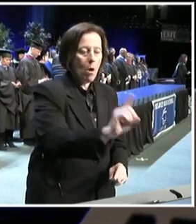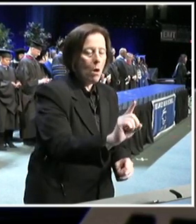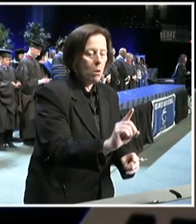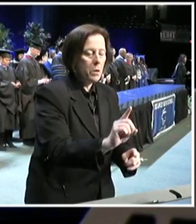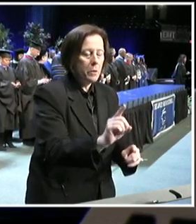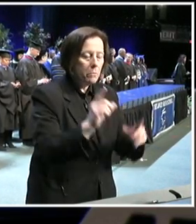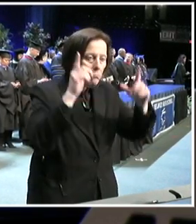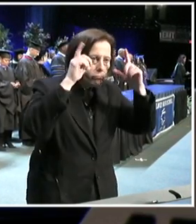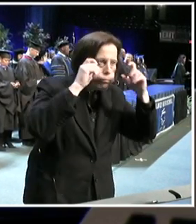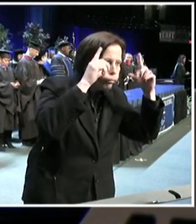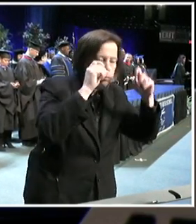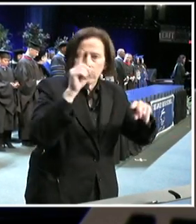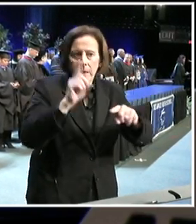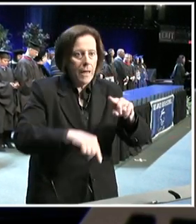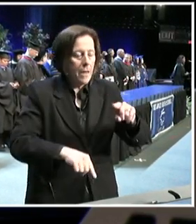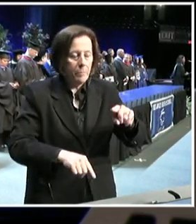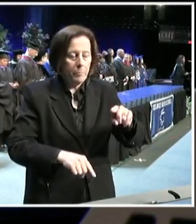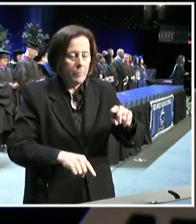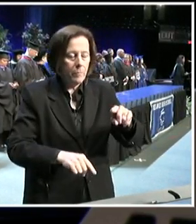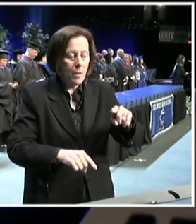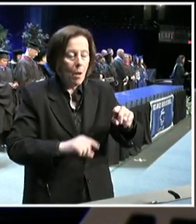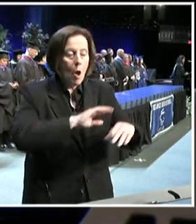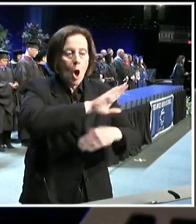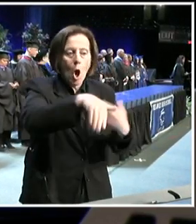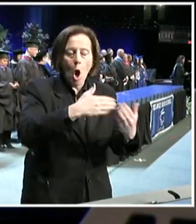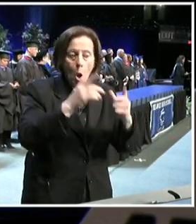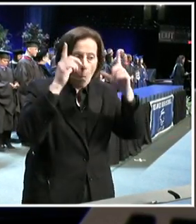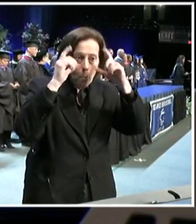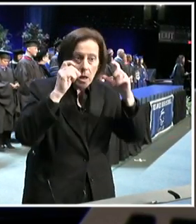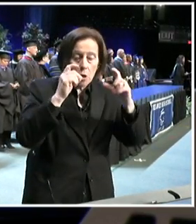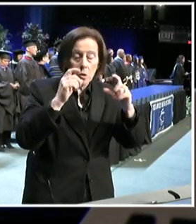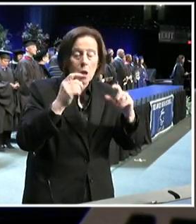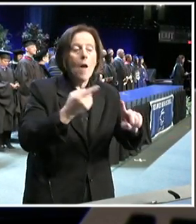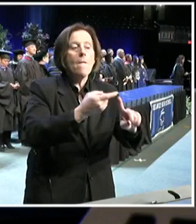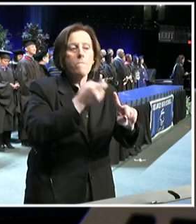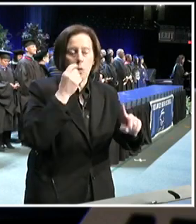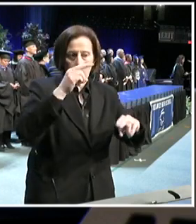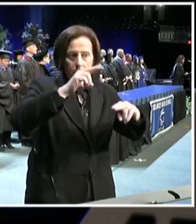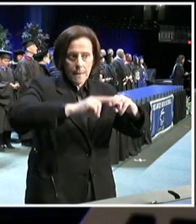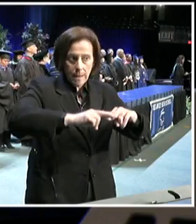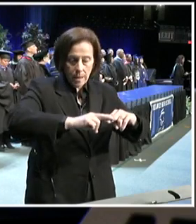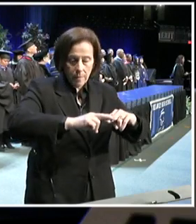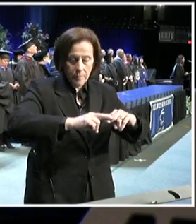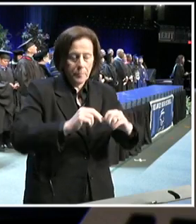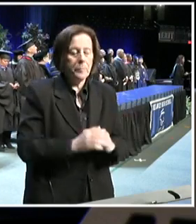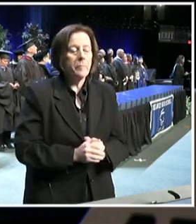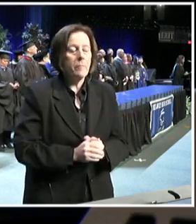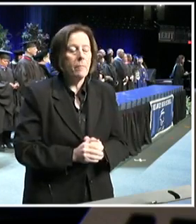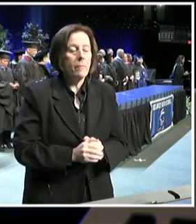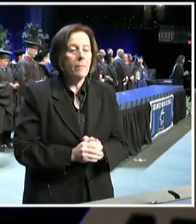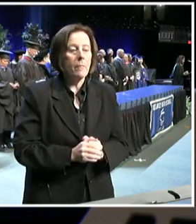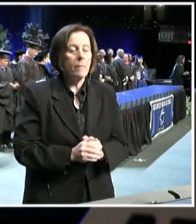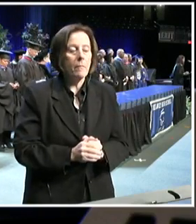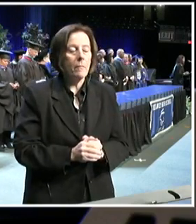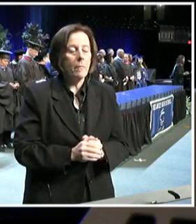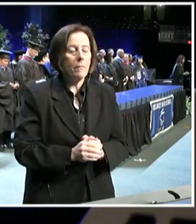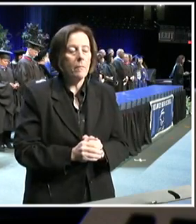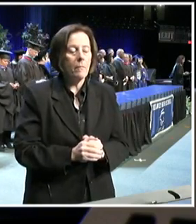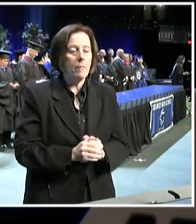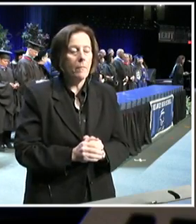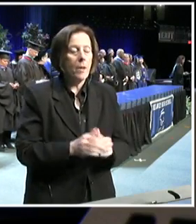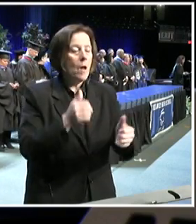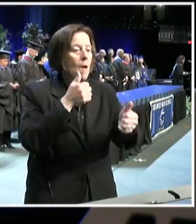aisle to take pictures. All pictures must be taken from your seat. In accordance with the